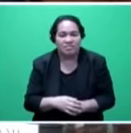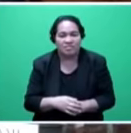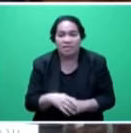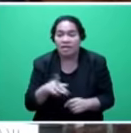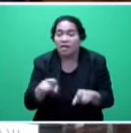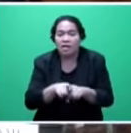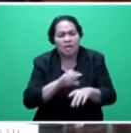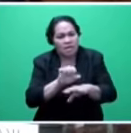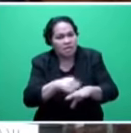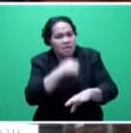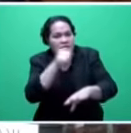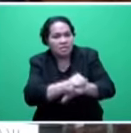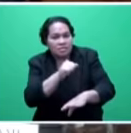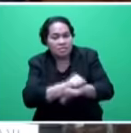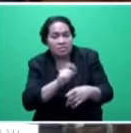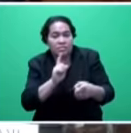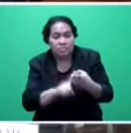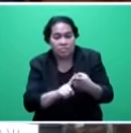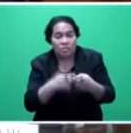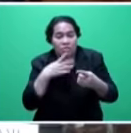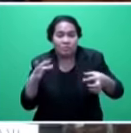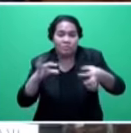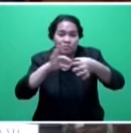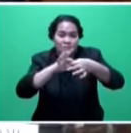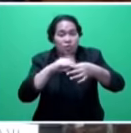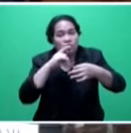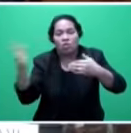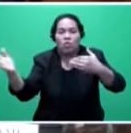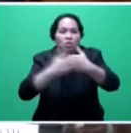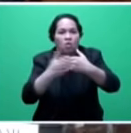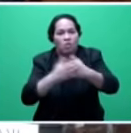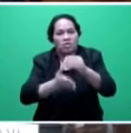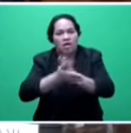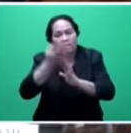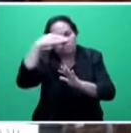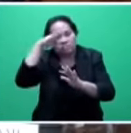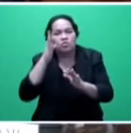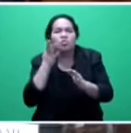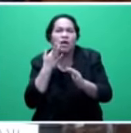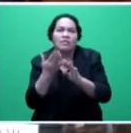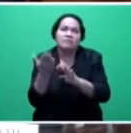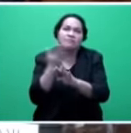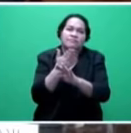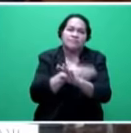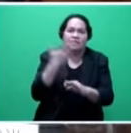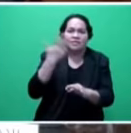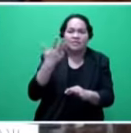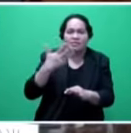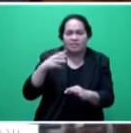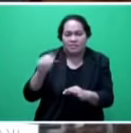with Singapore, following their unilateral decision to close their High Commission there in the late 1990s because of